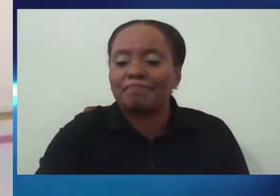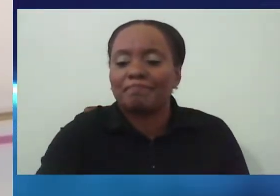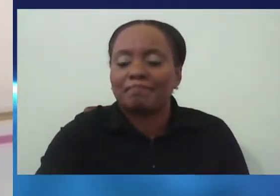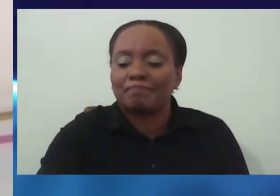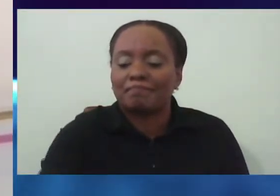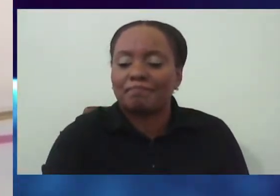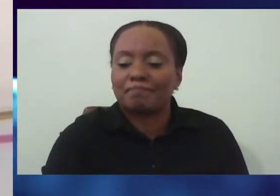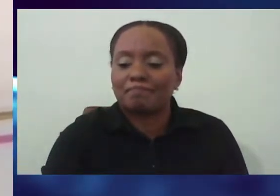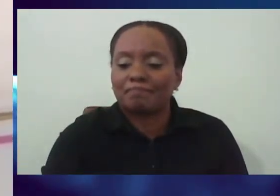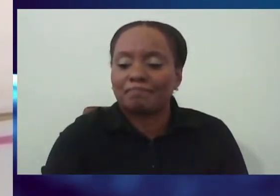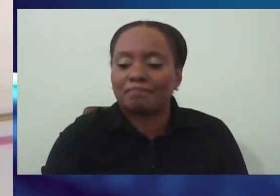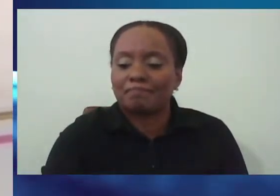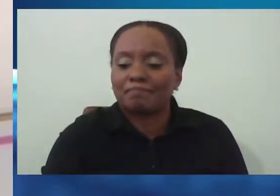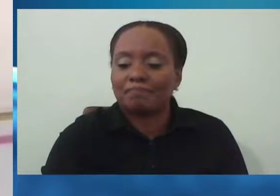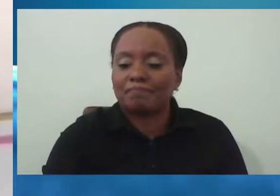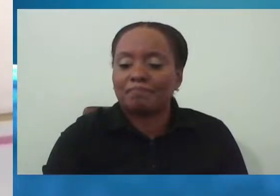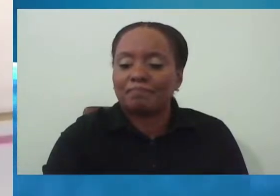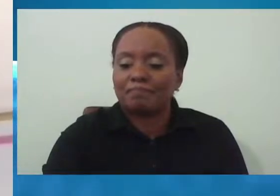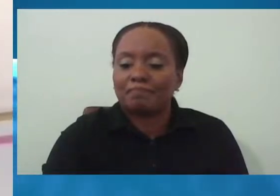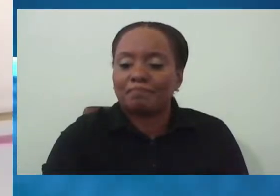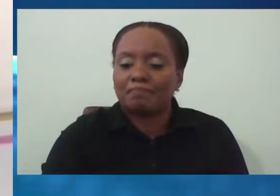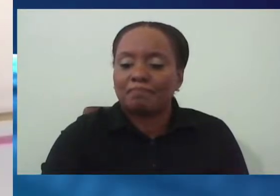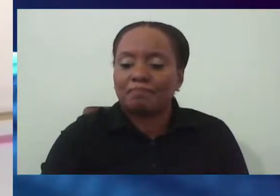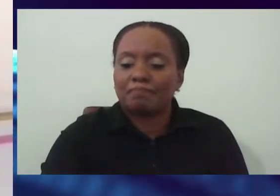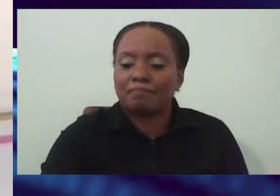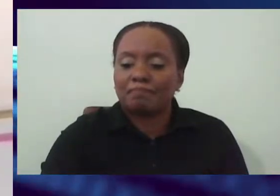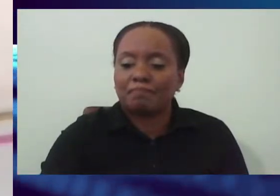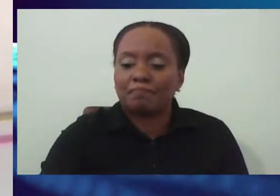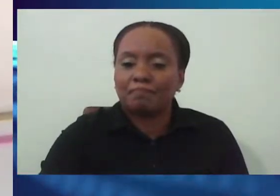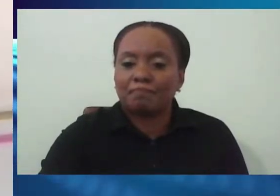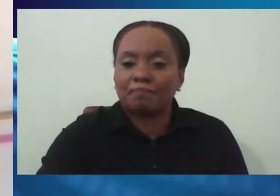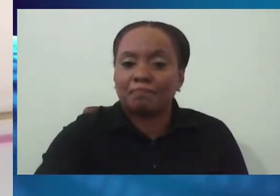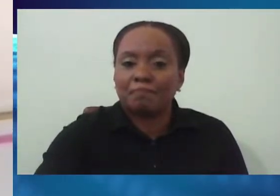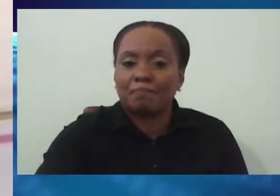doubling up, not exactly to that question, but I've had a couple calls with